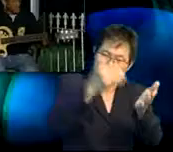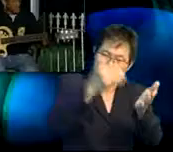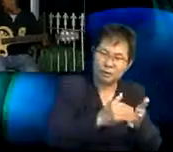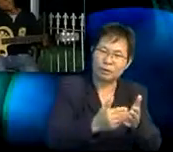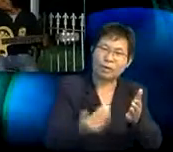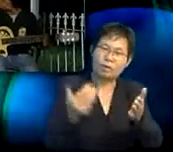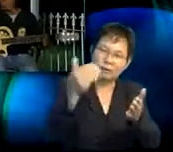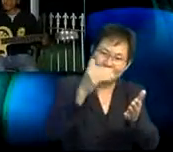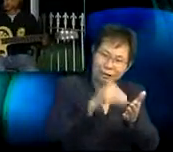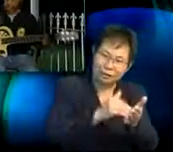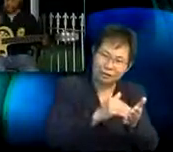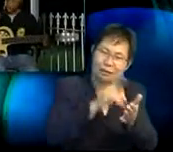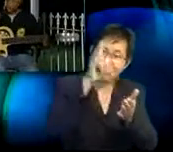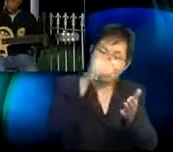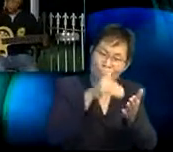Okay.